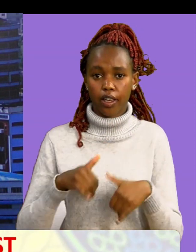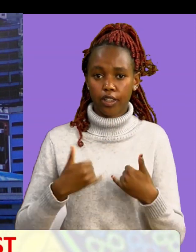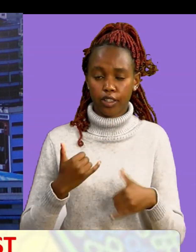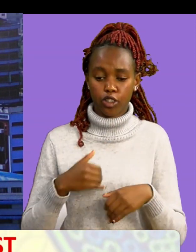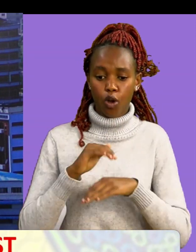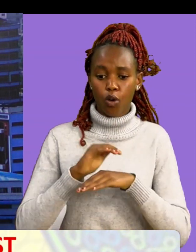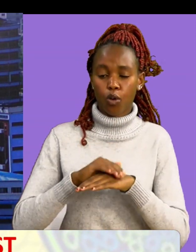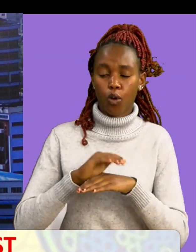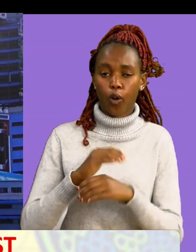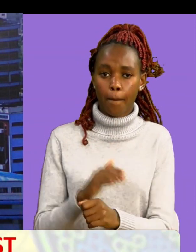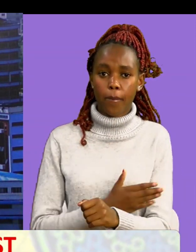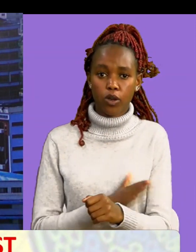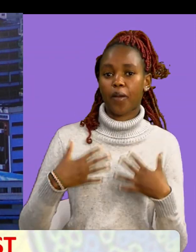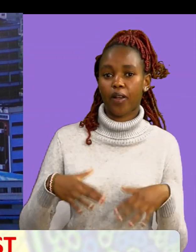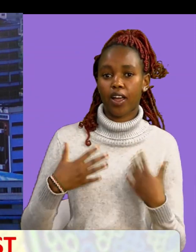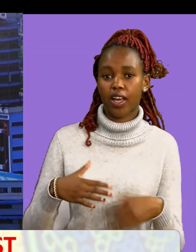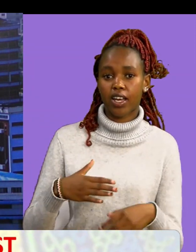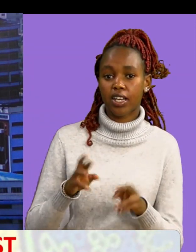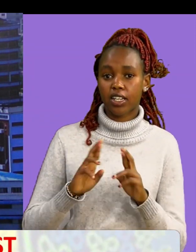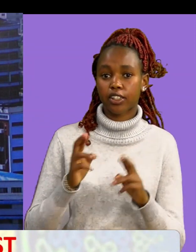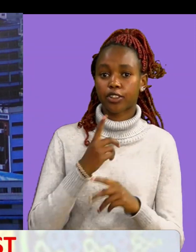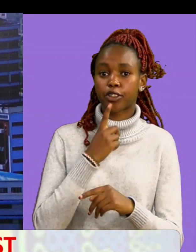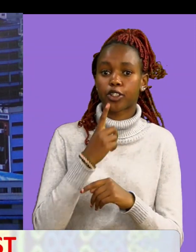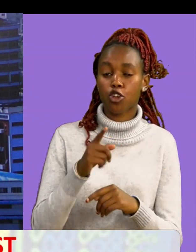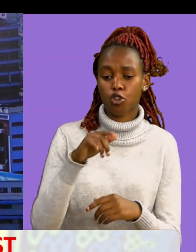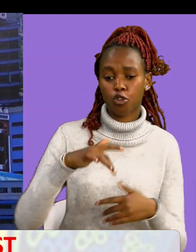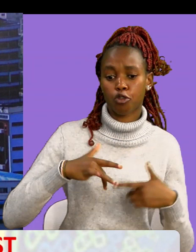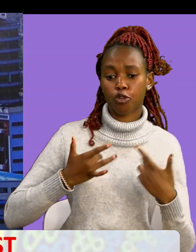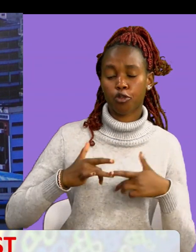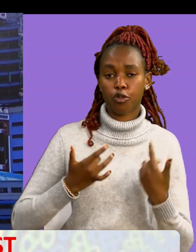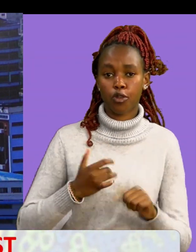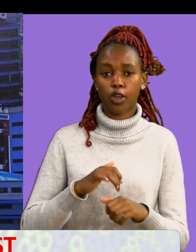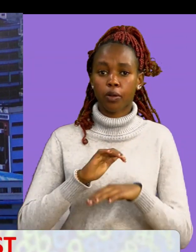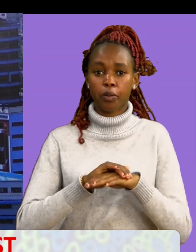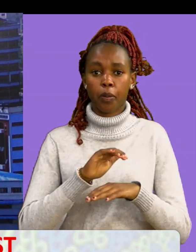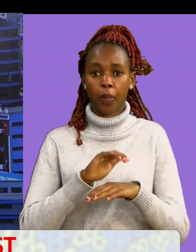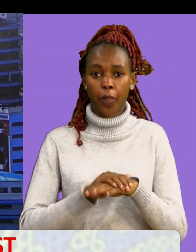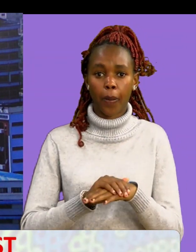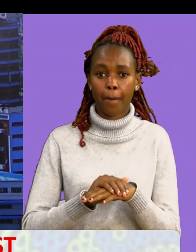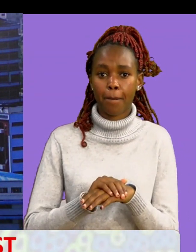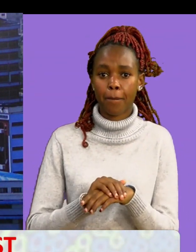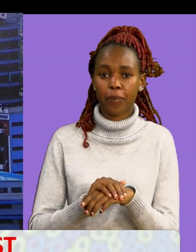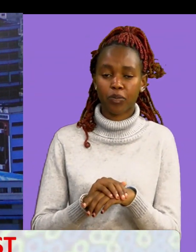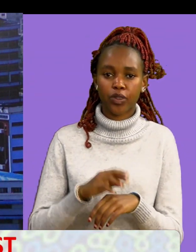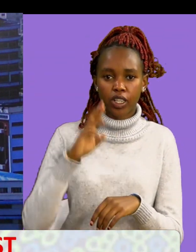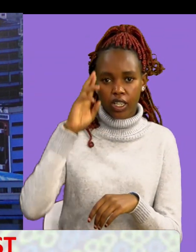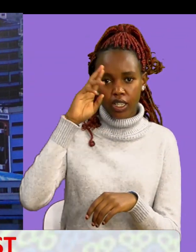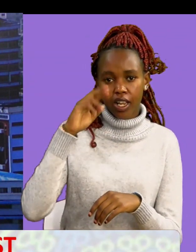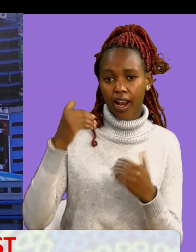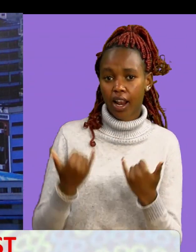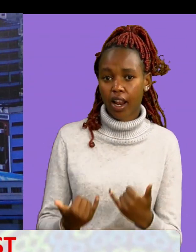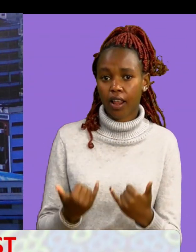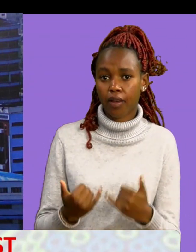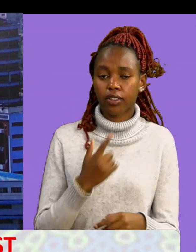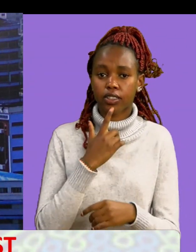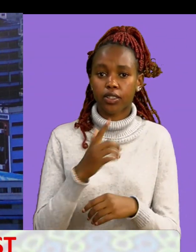good vibes courtesy of the late. Are you feeling good? You kidogo moja safi na kuna resonate now, because let me tell